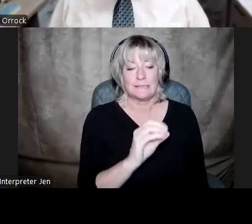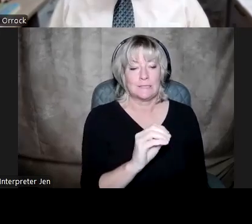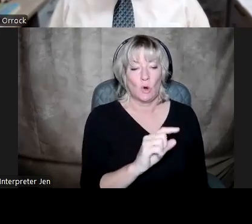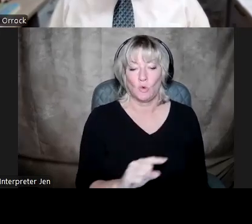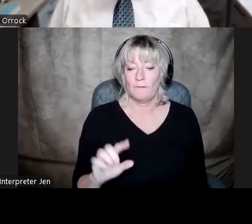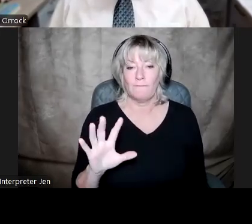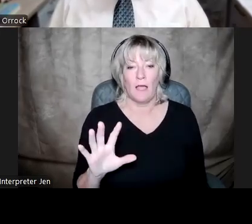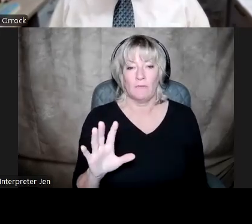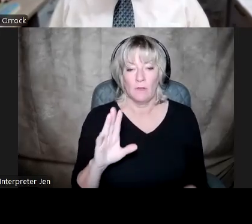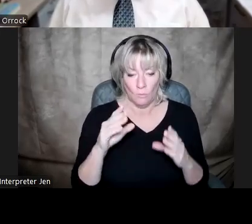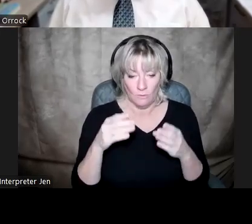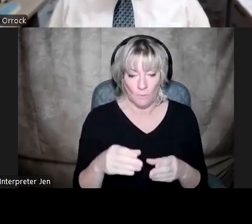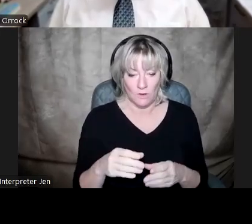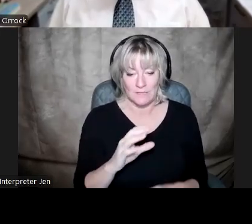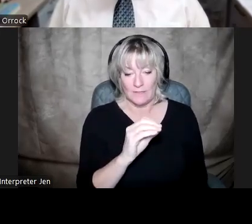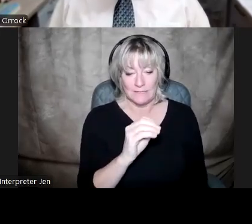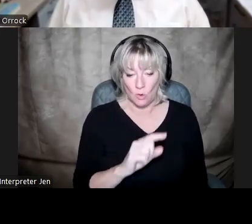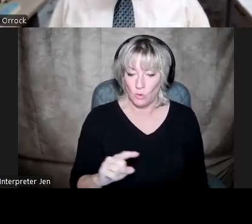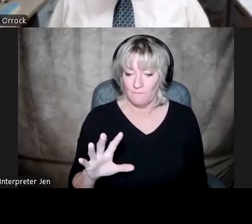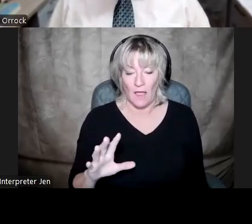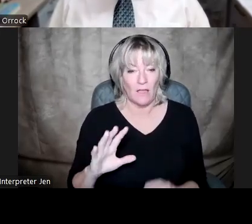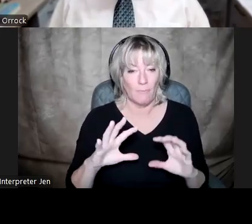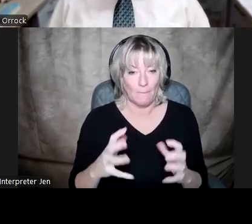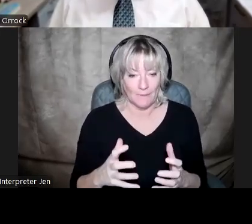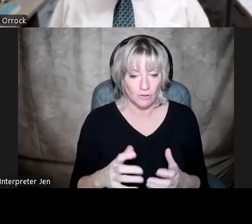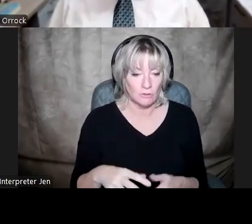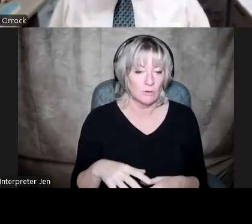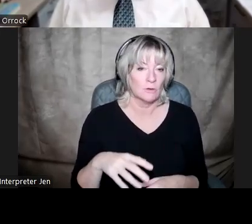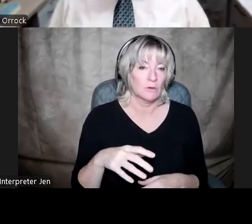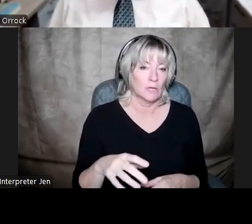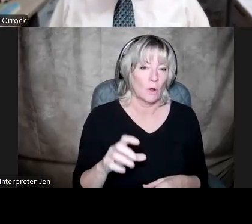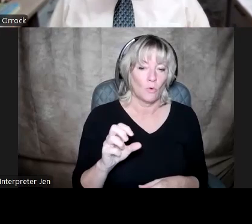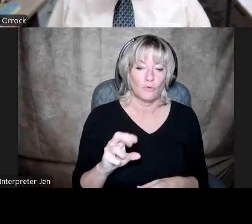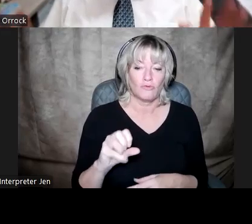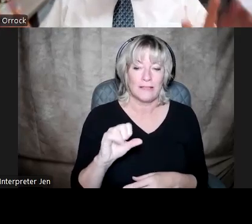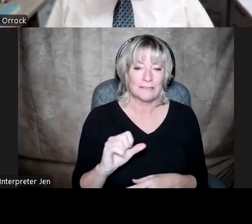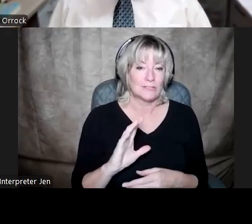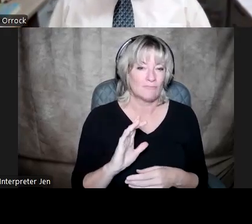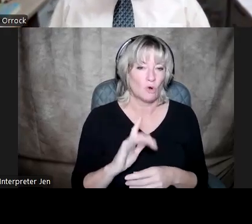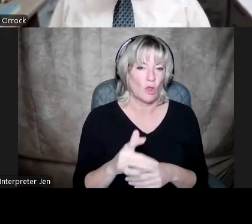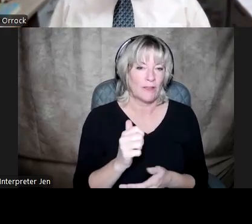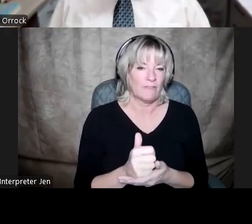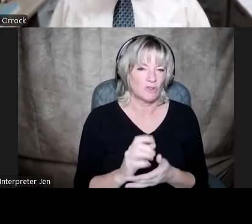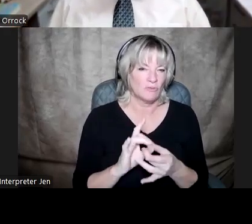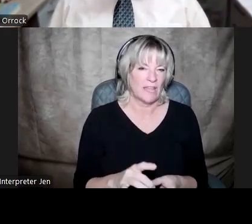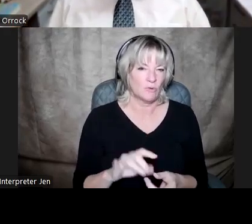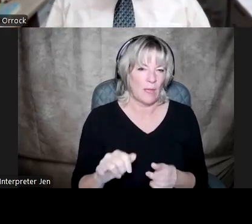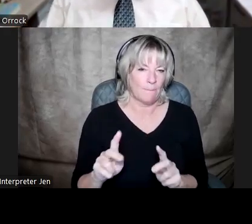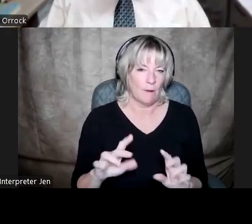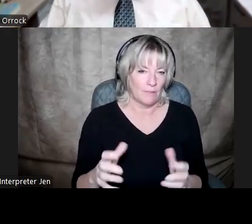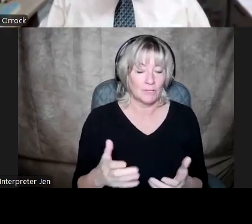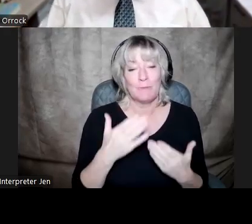focus on the 0 to 5 population and crisis and early intervention related to that population. So thank you very much for the opportunity to